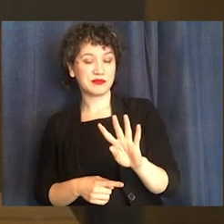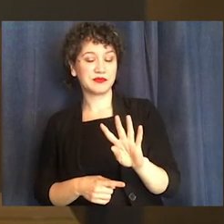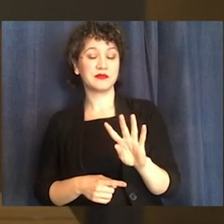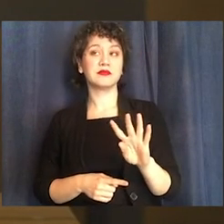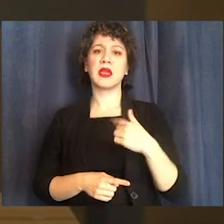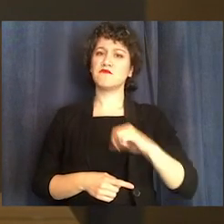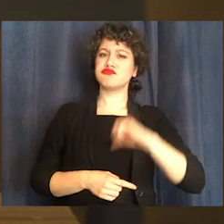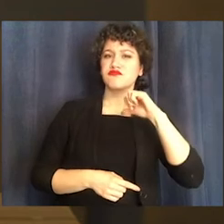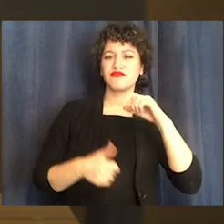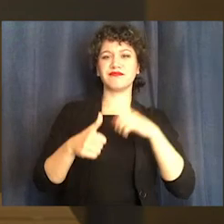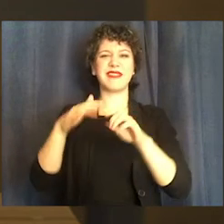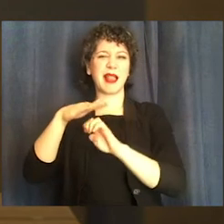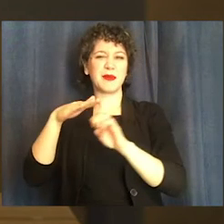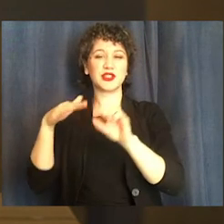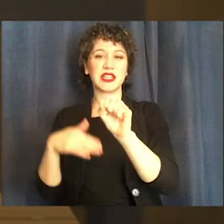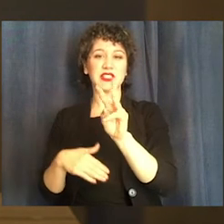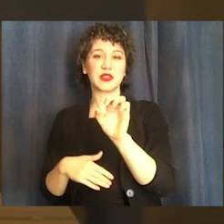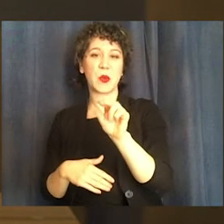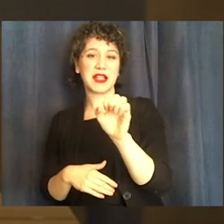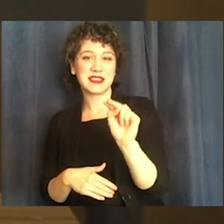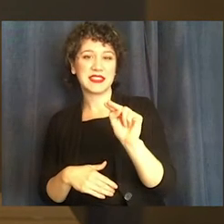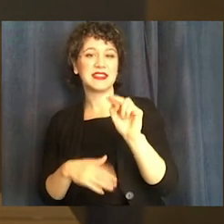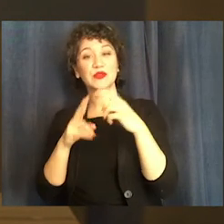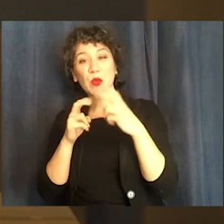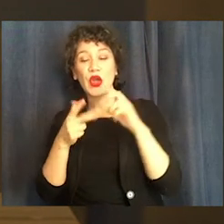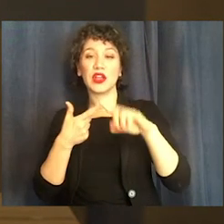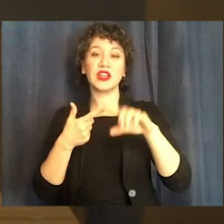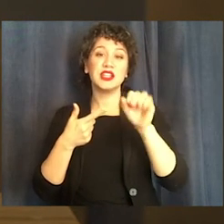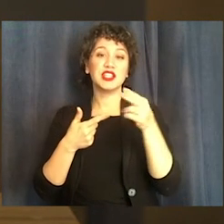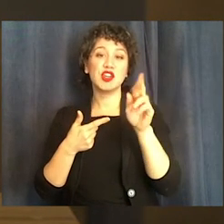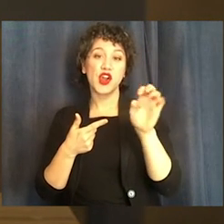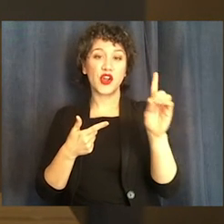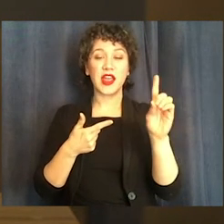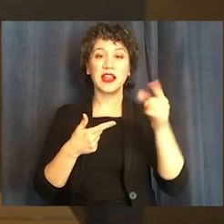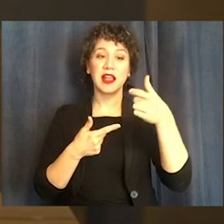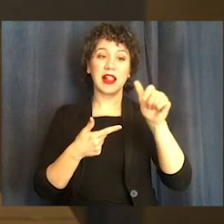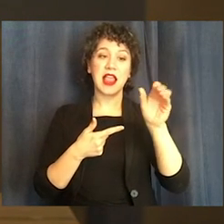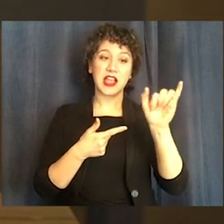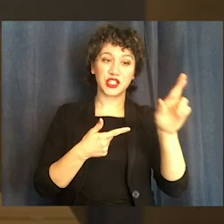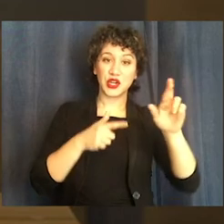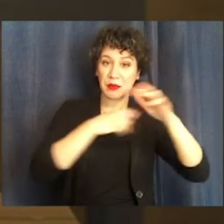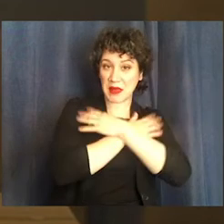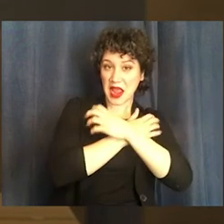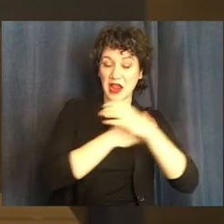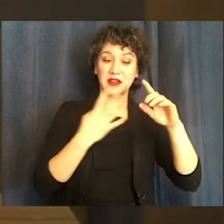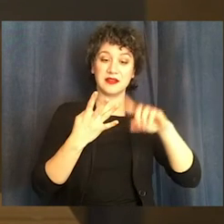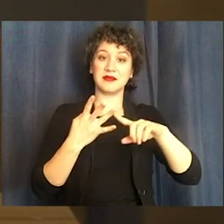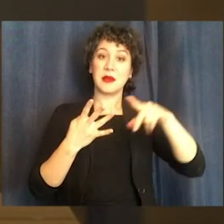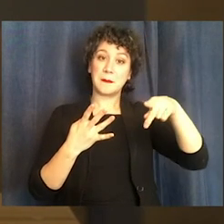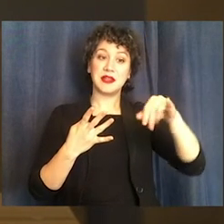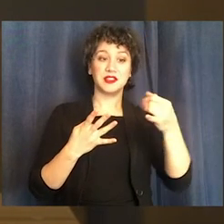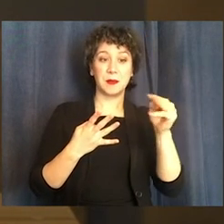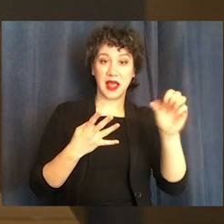proud Swanson Squirrel, Sherrod Glacier Bear, Palmer Junior Middle School Moose, and now Palmer High School Moose, I've